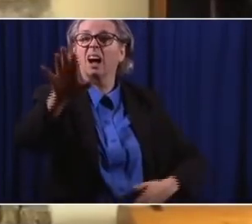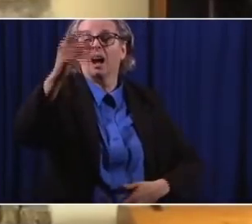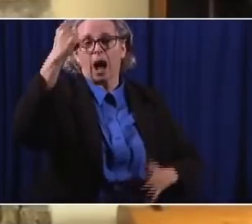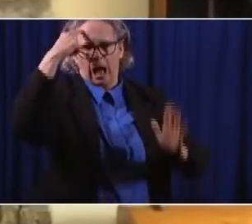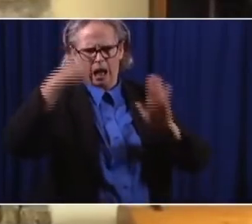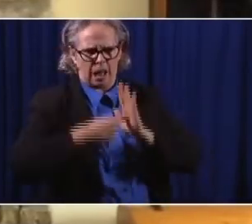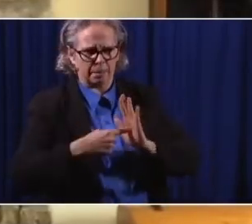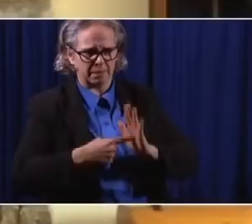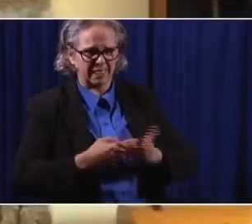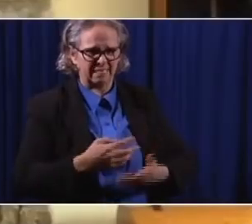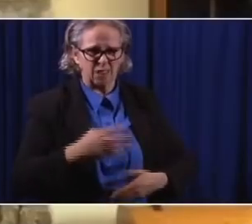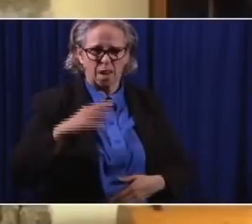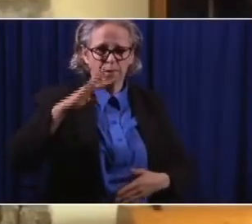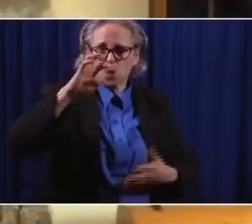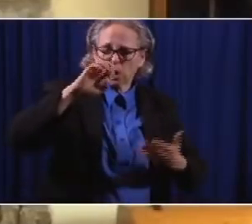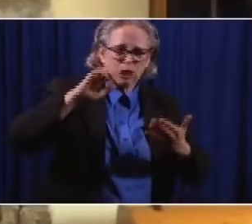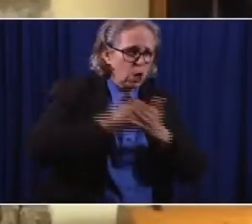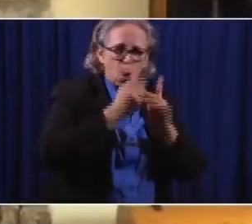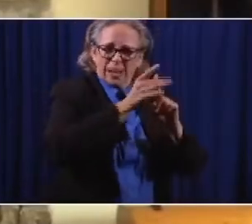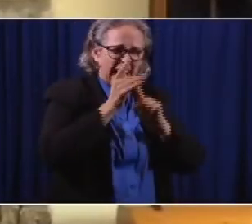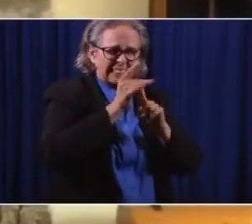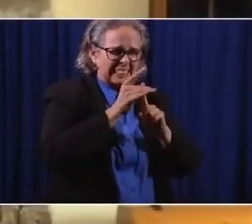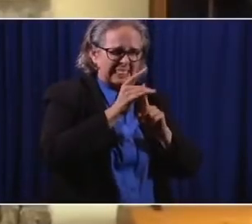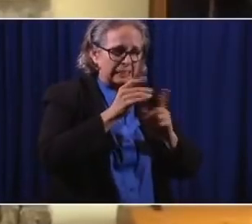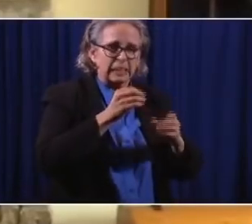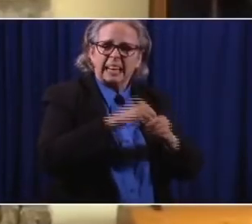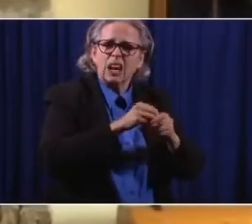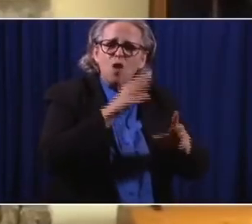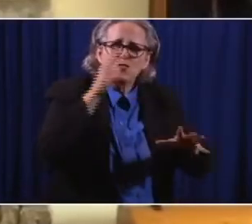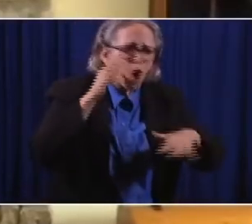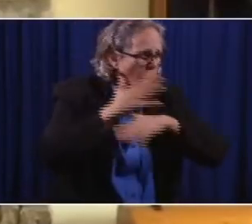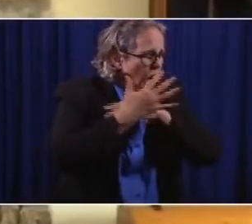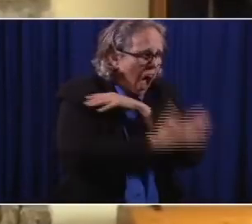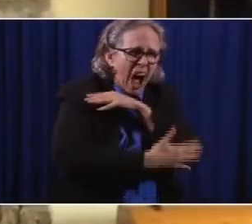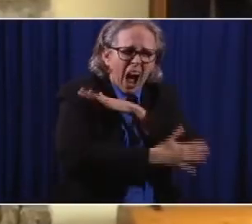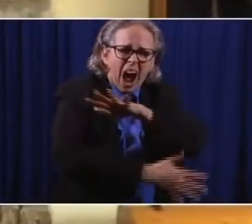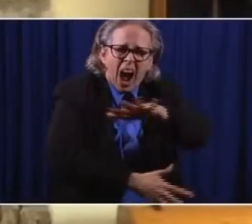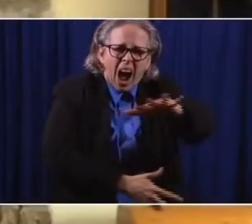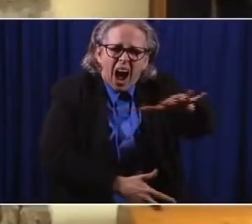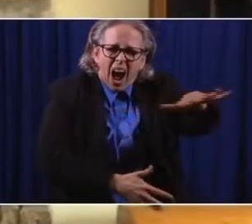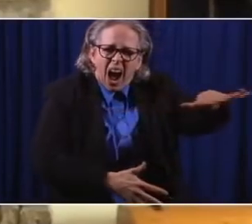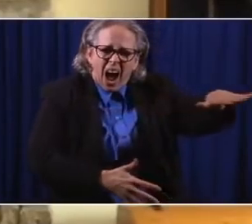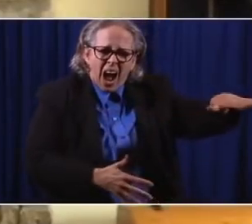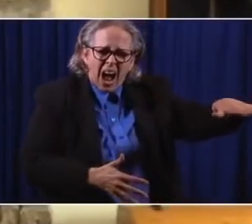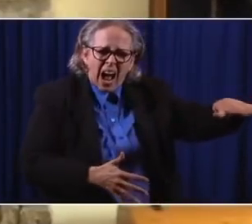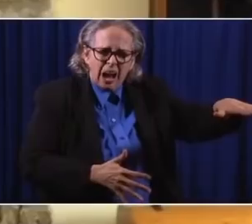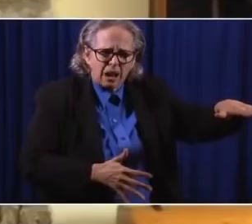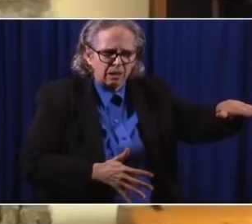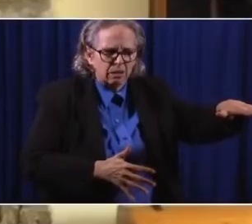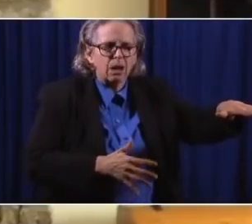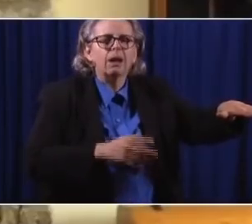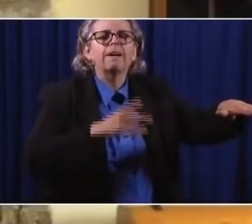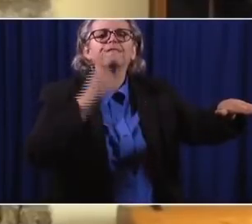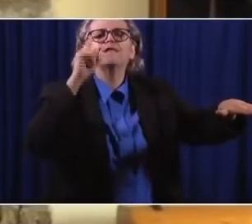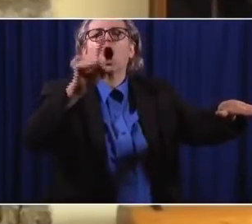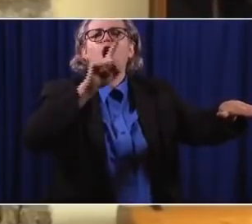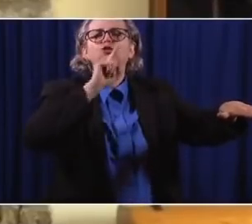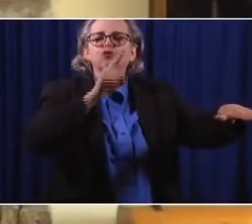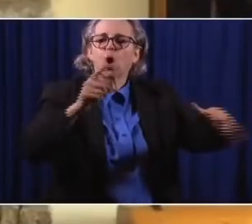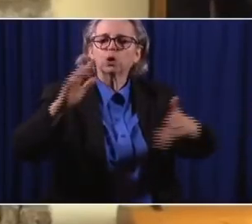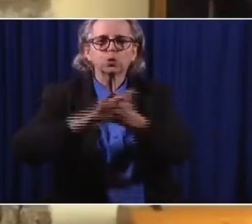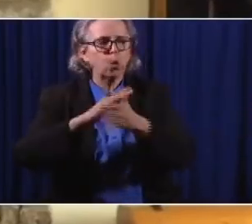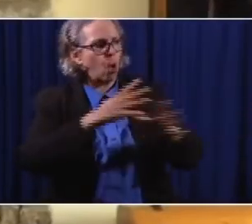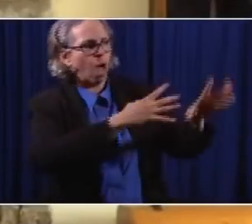that, you're almost bound to have some spread in your school. The schools, John, as you